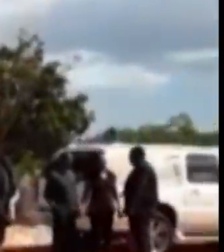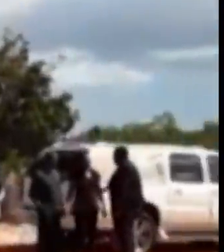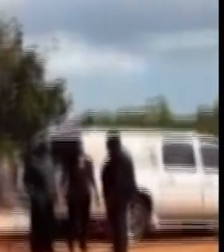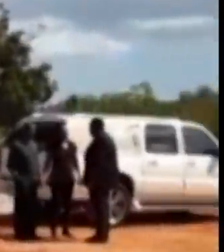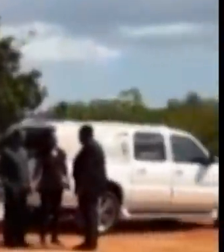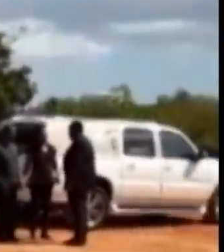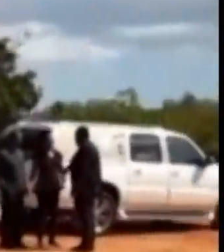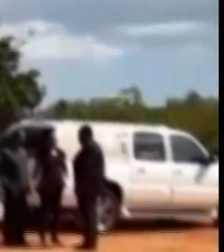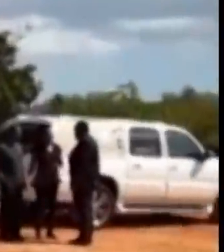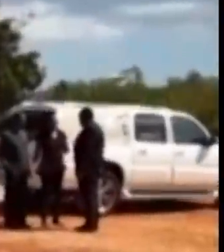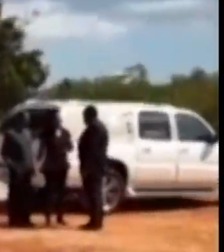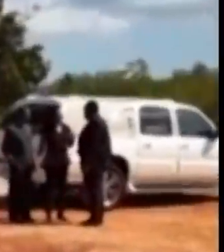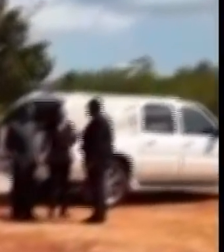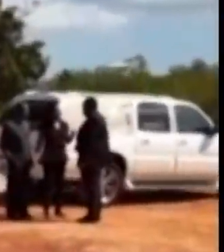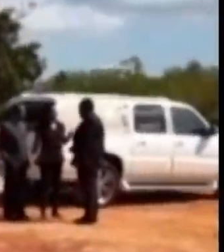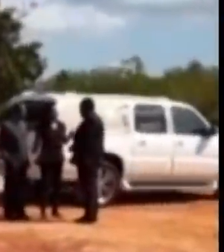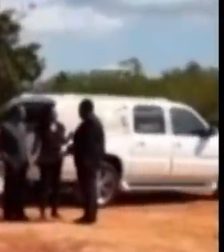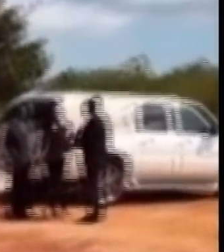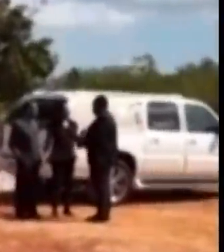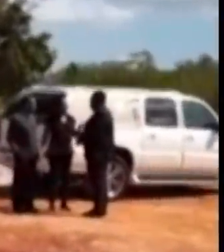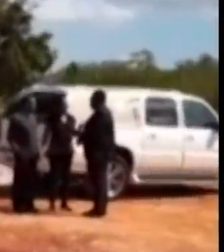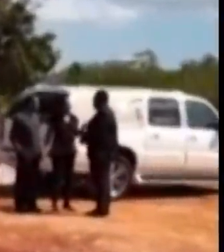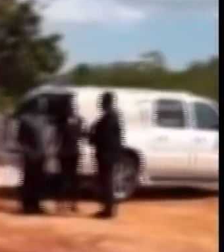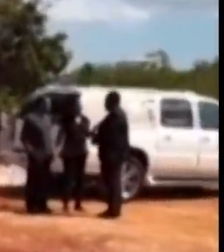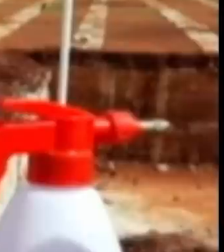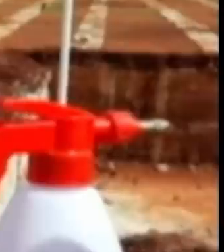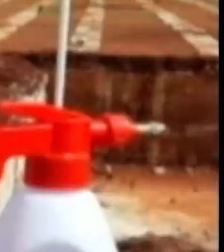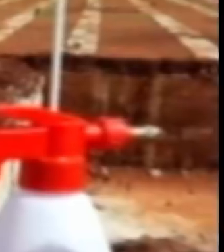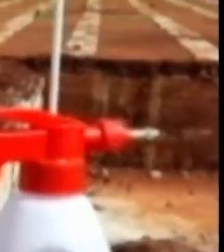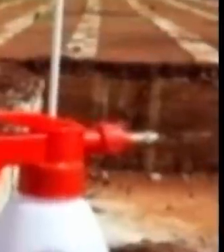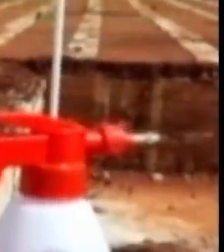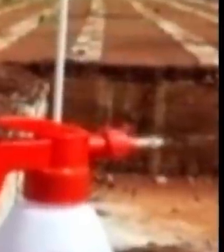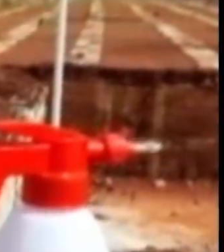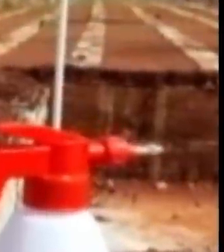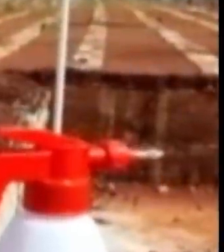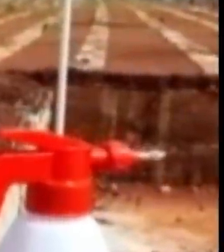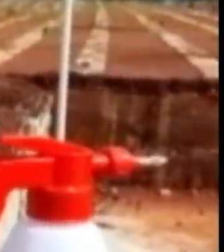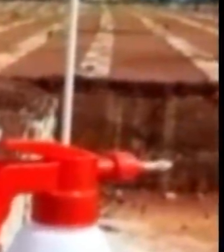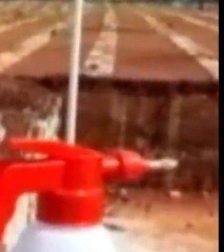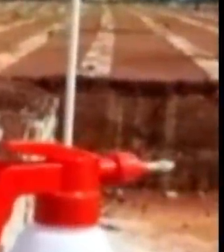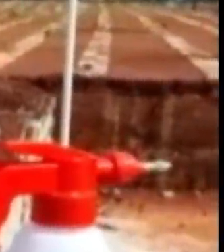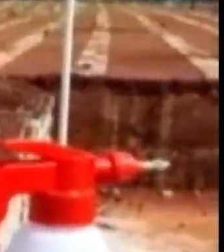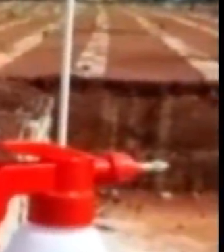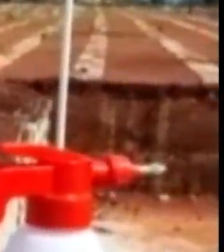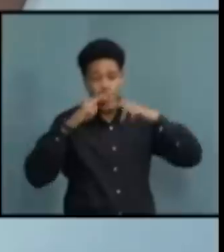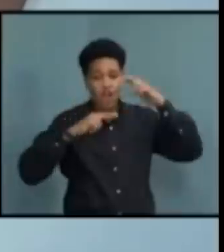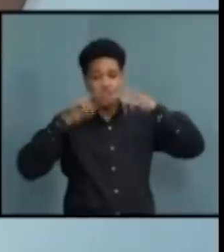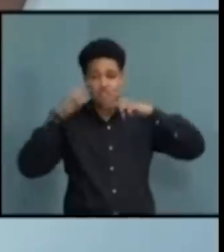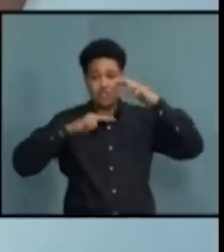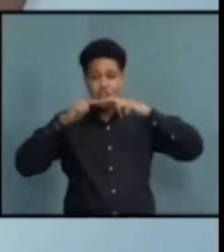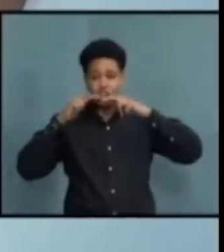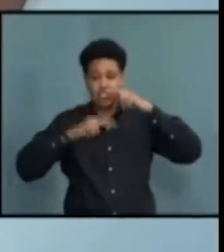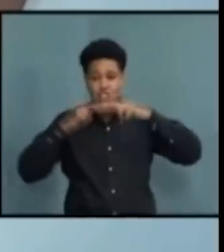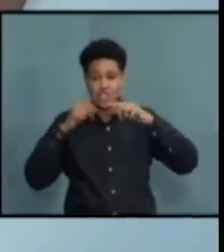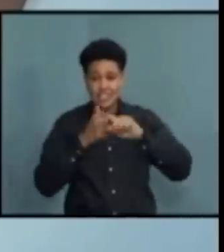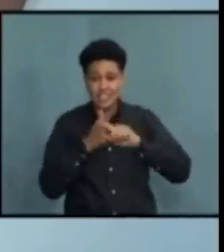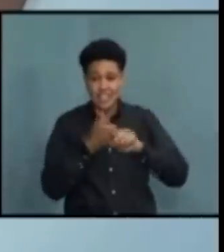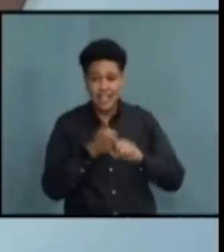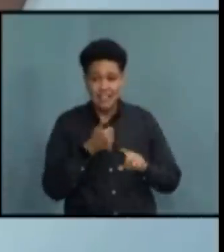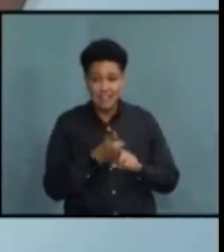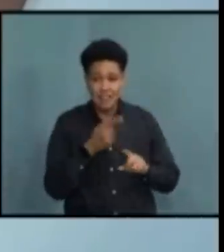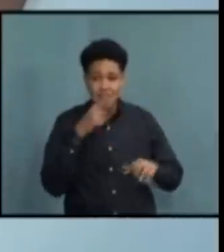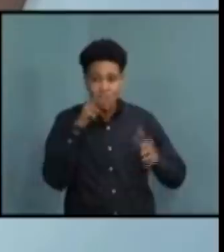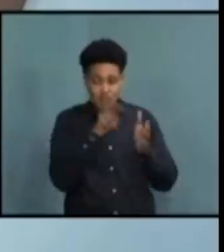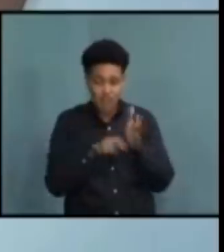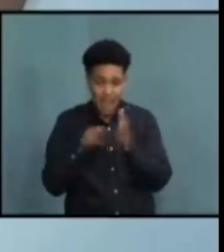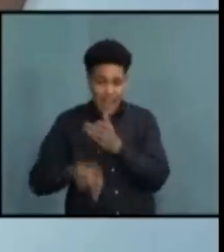provided to those who I said before are responsible for the construction of the